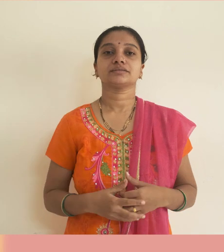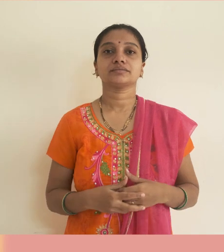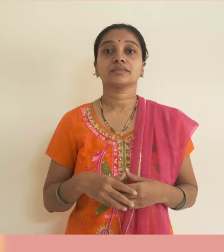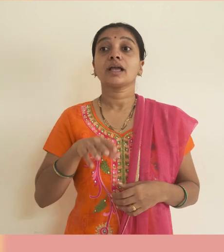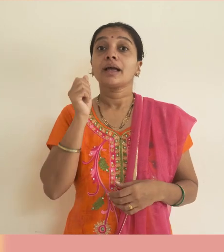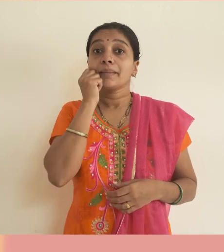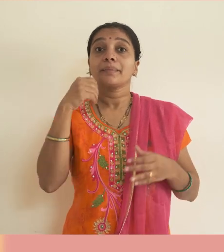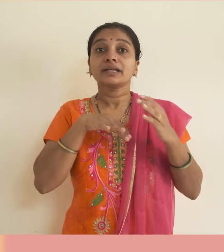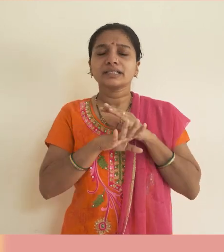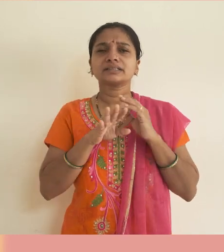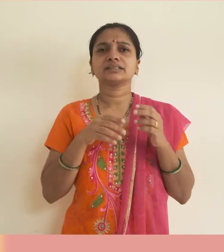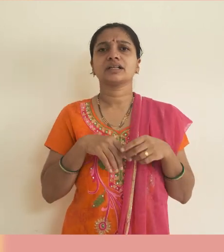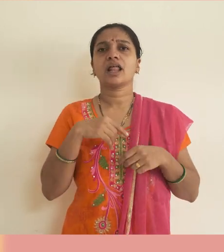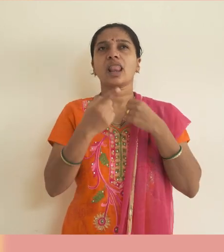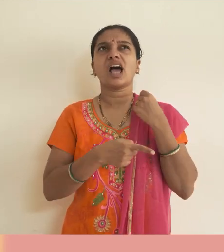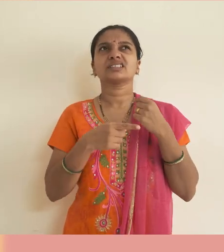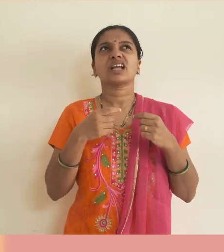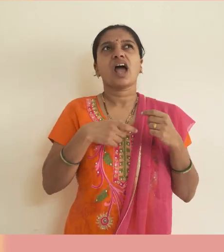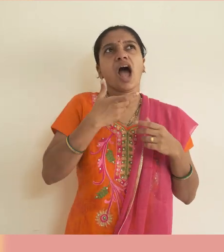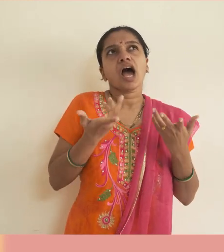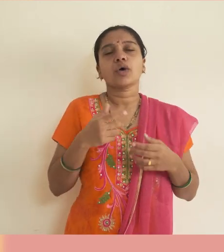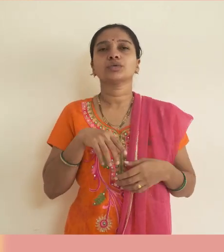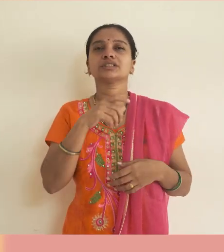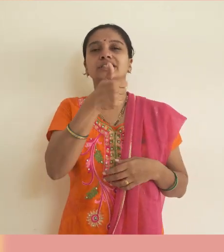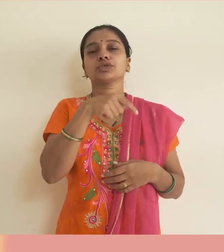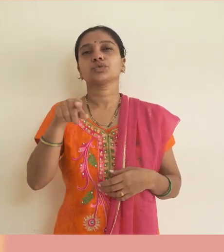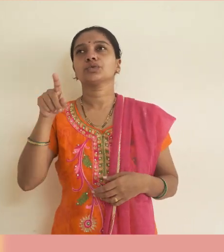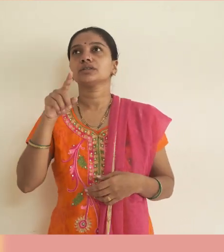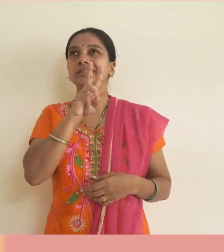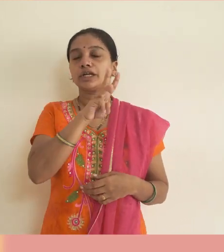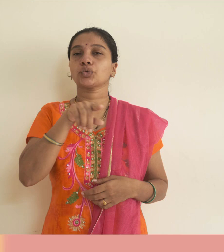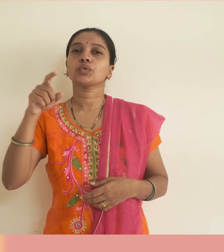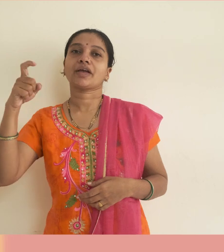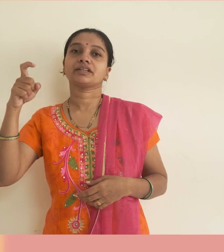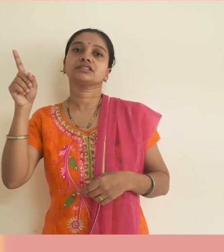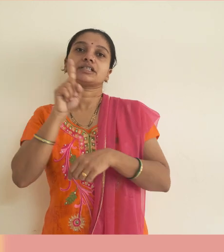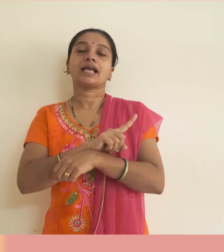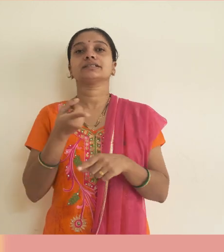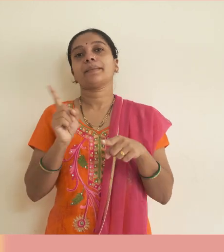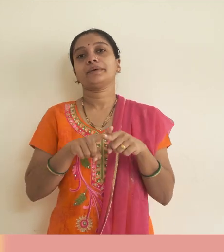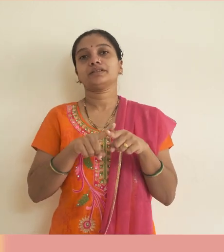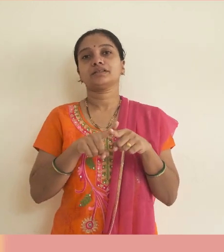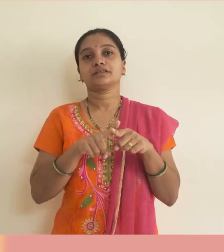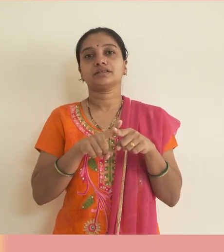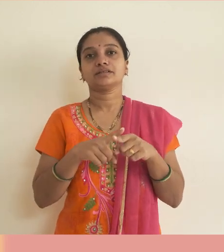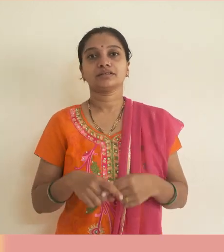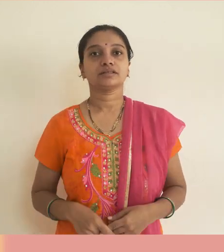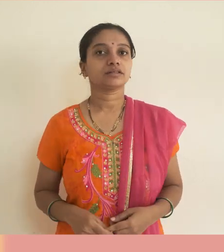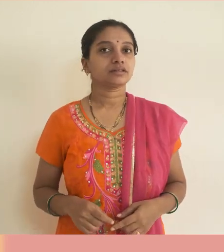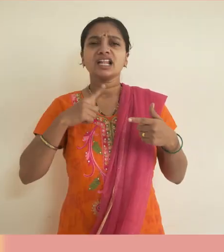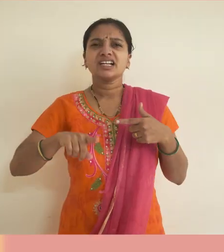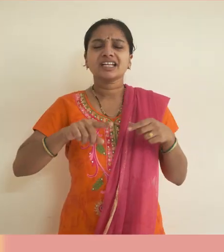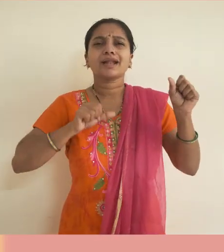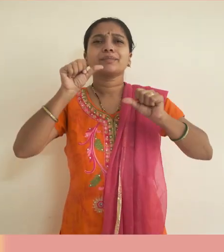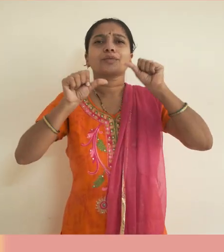what is commonly called periods or menstruation. Periods typically last for around 3 to 7